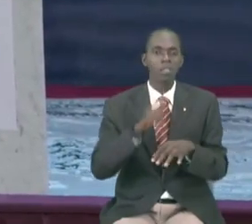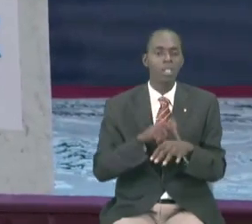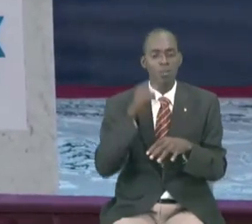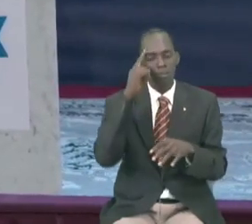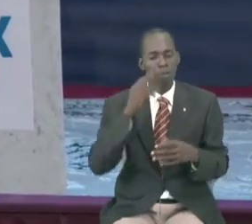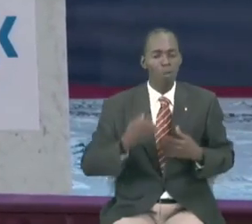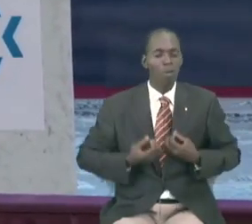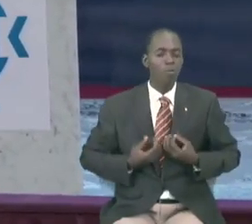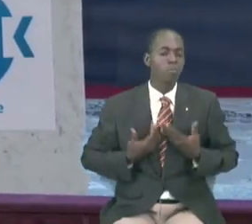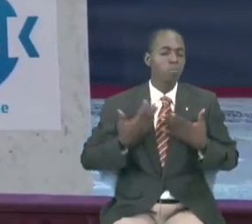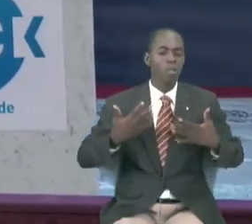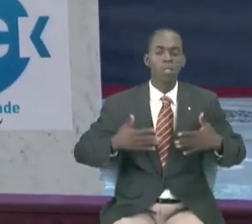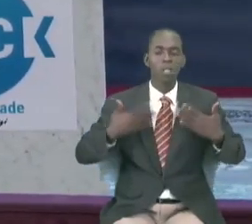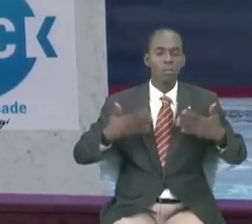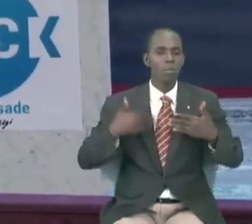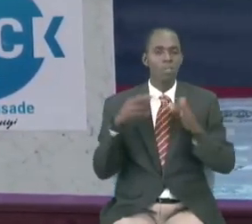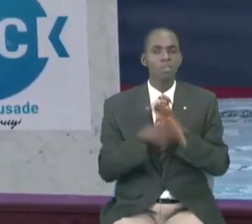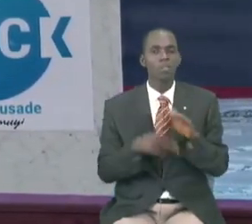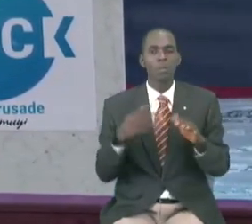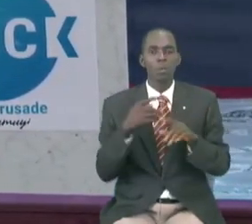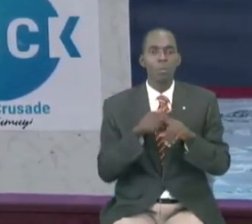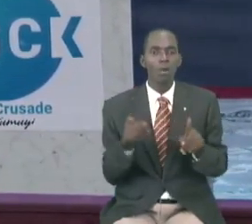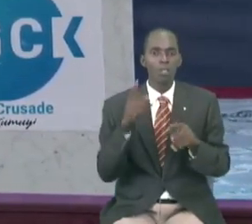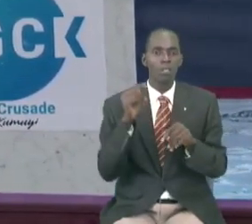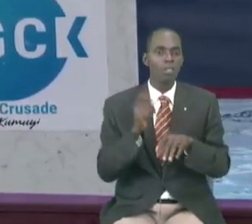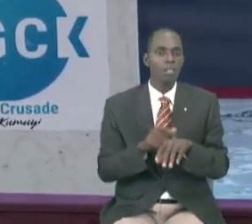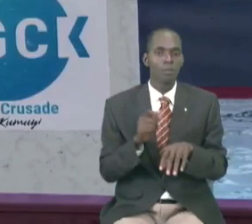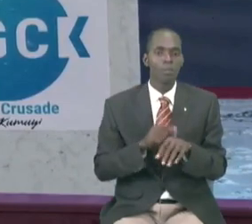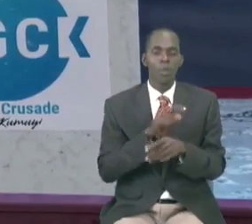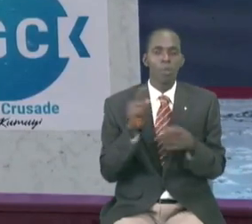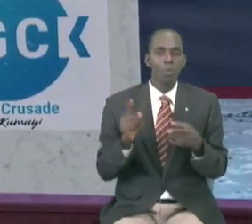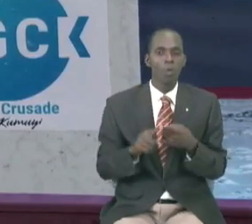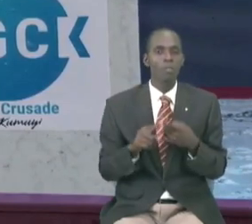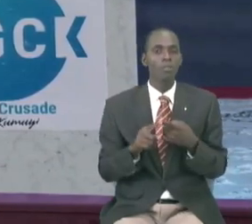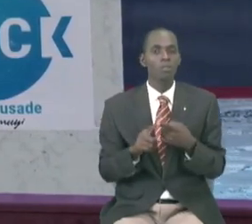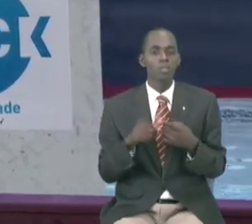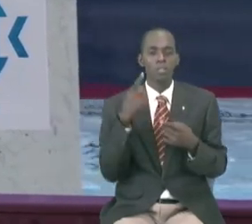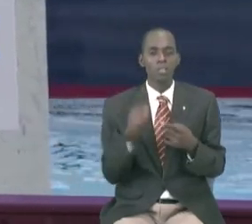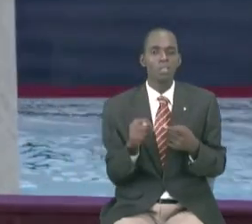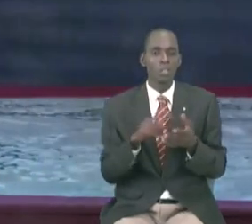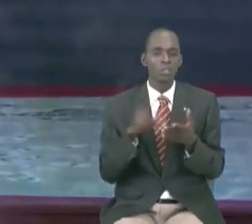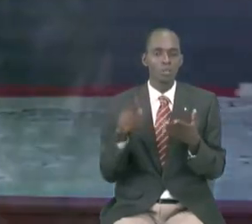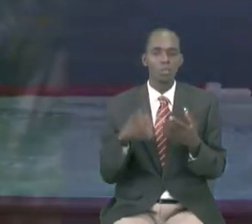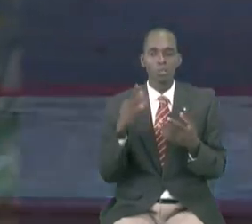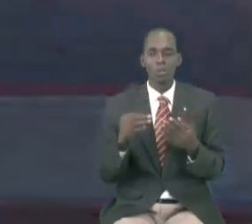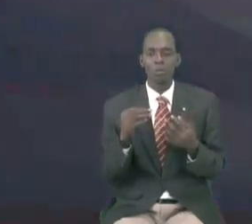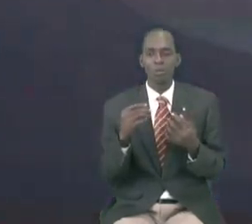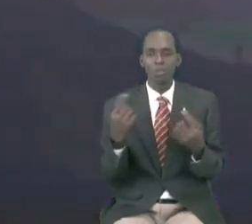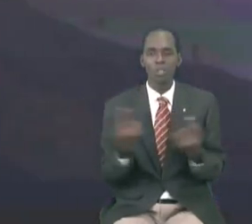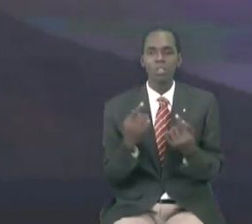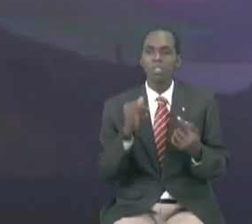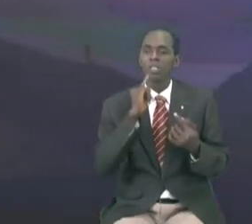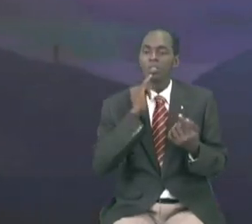weighing down on us, that's not the time to pretend and then to be merry. When you're afflicted, when